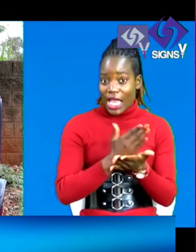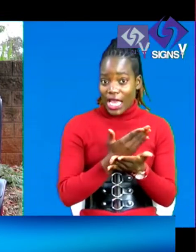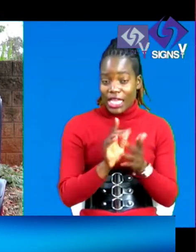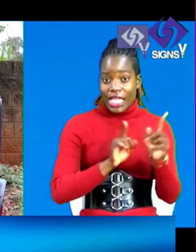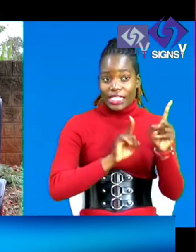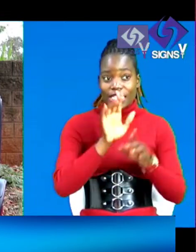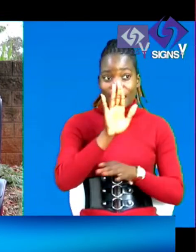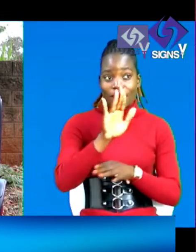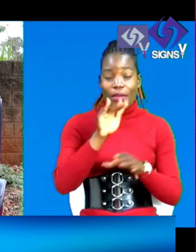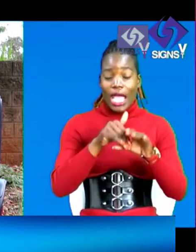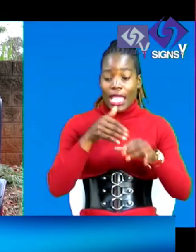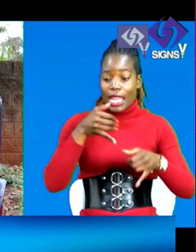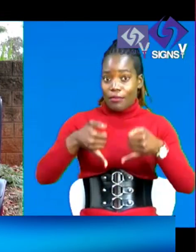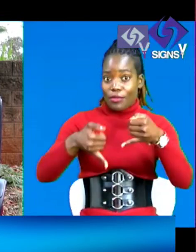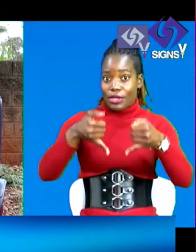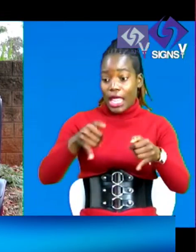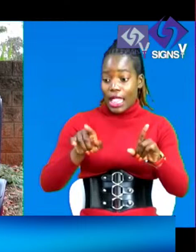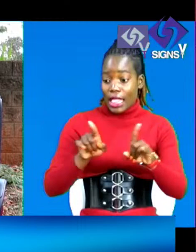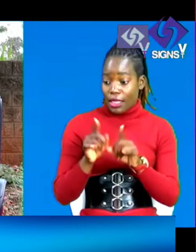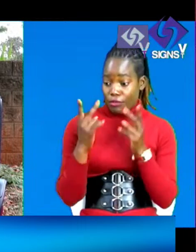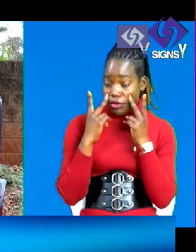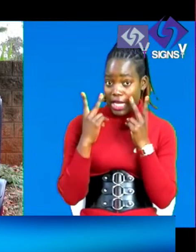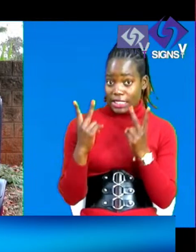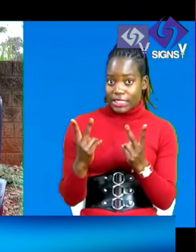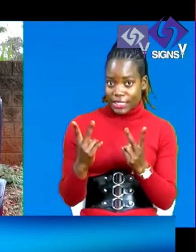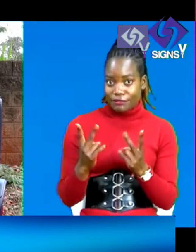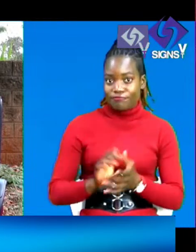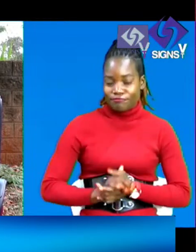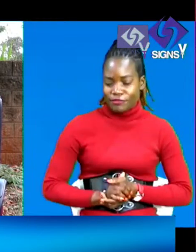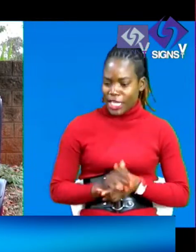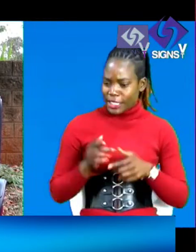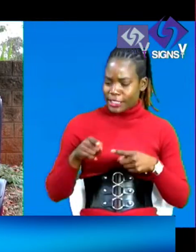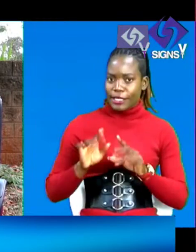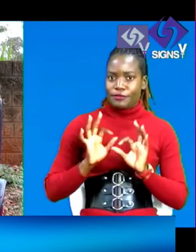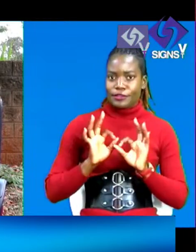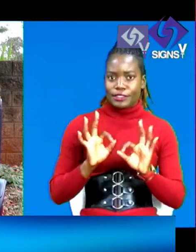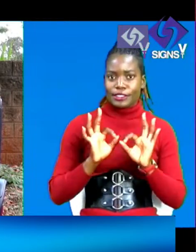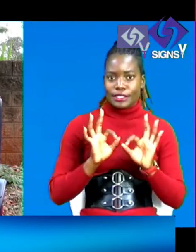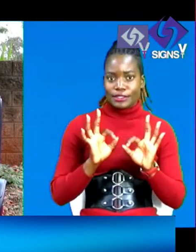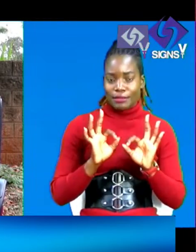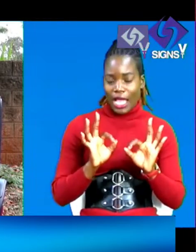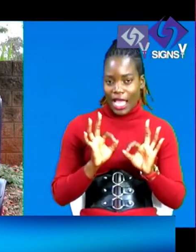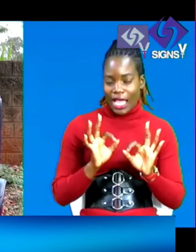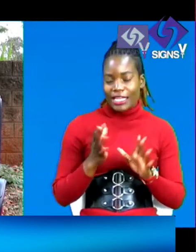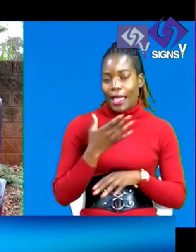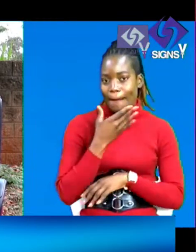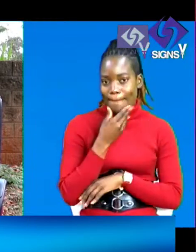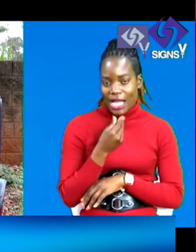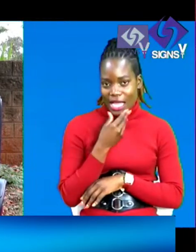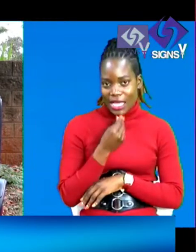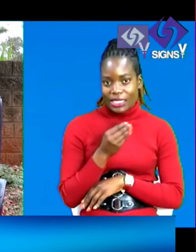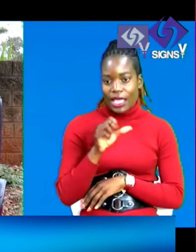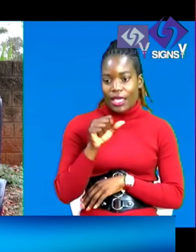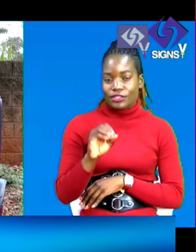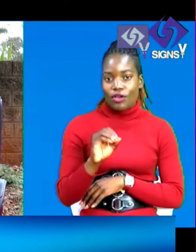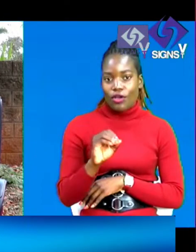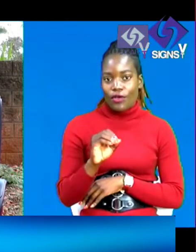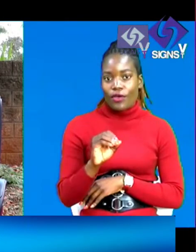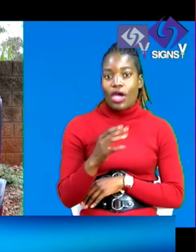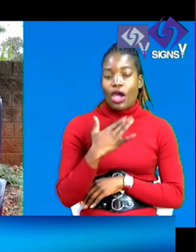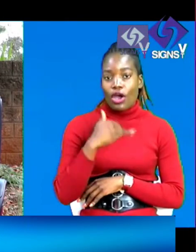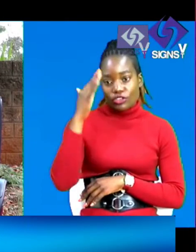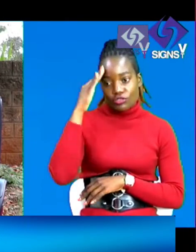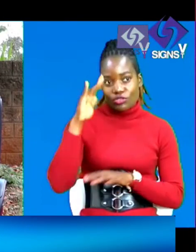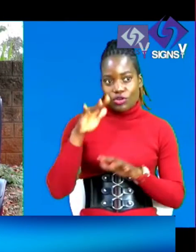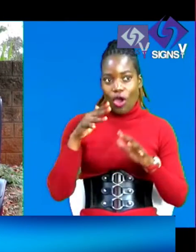journey in modeling. As you can see, he's such a smart and good-looking man. So we want to know